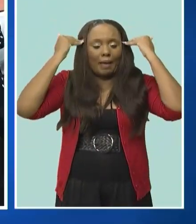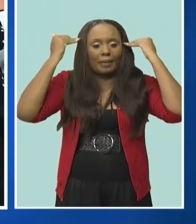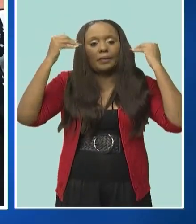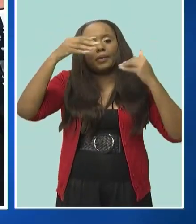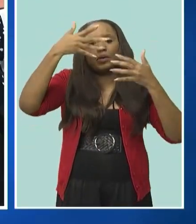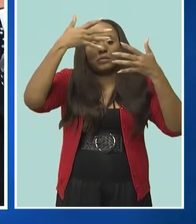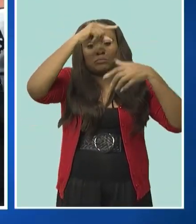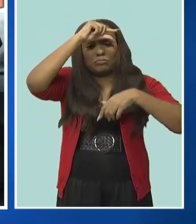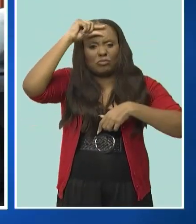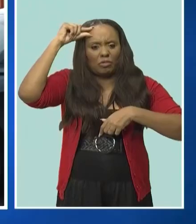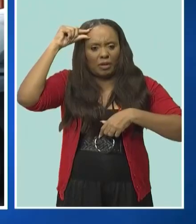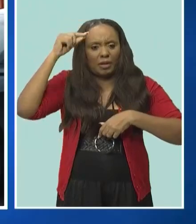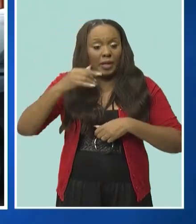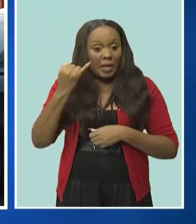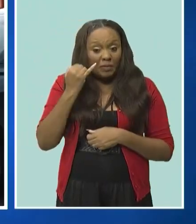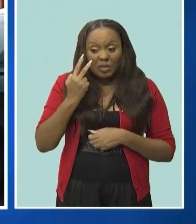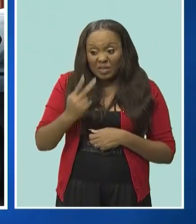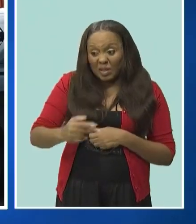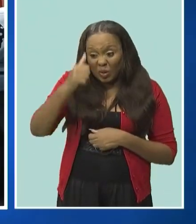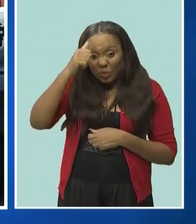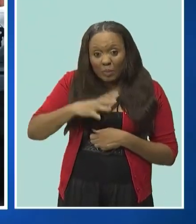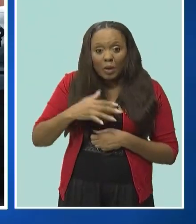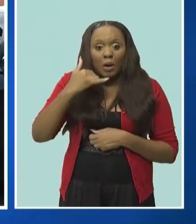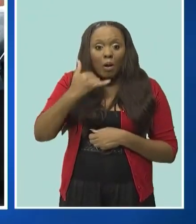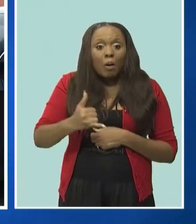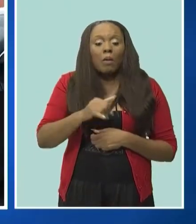please contact the Boarded Hall Station at